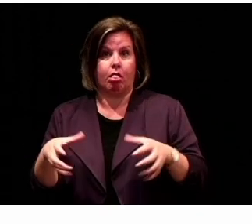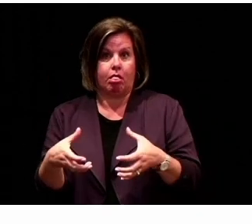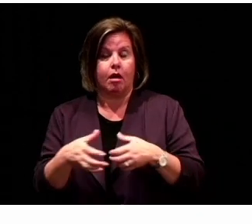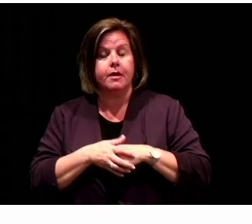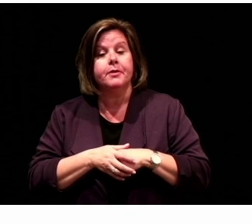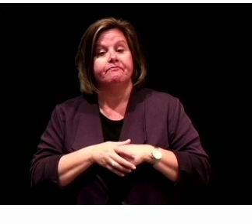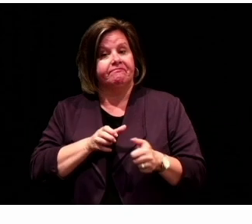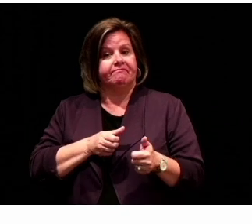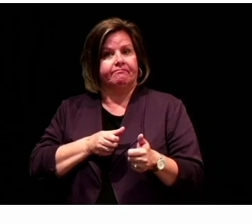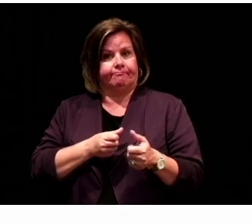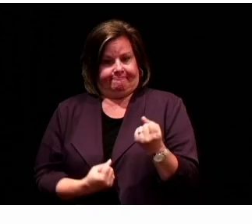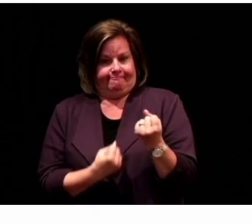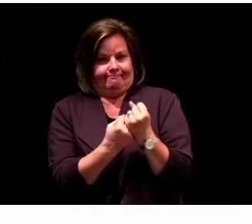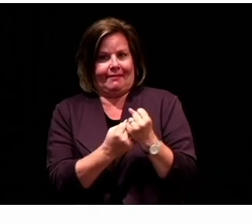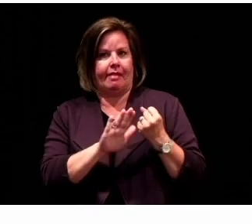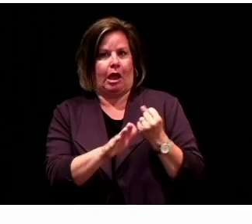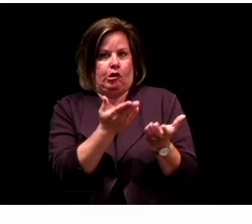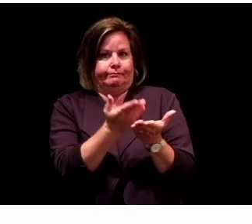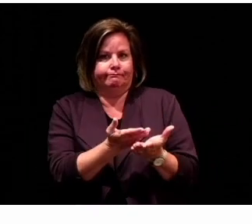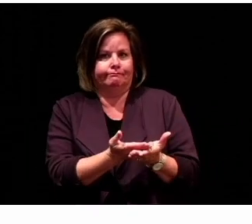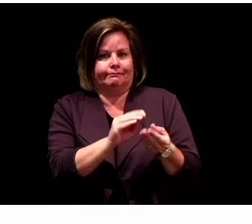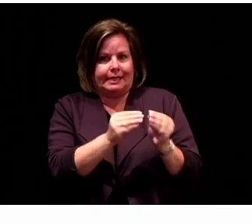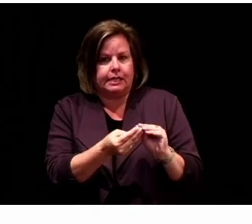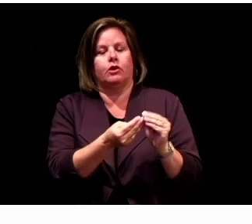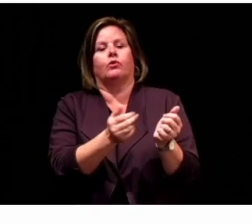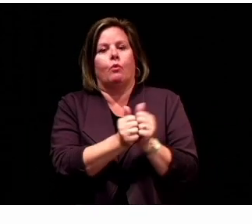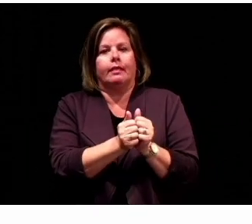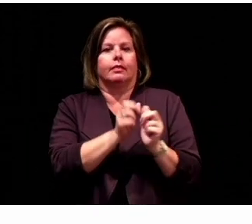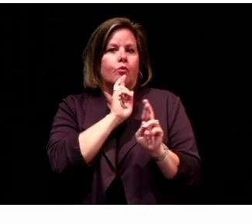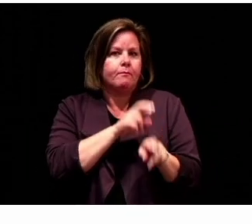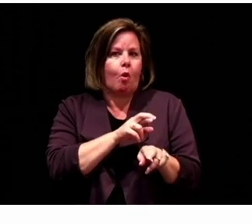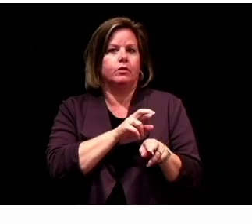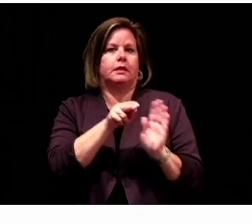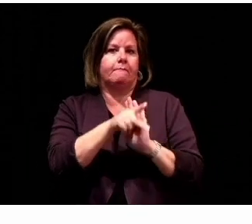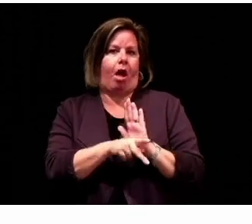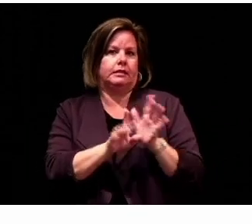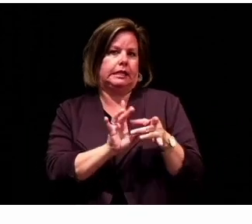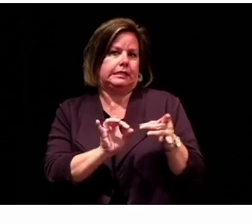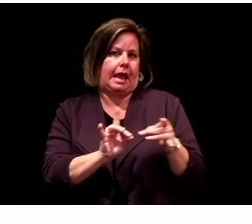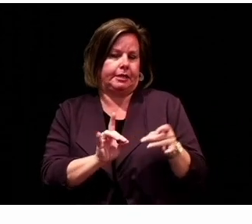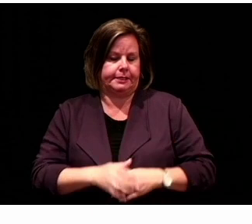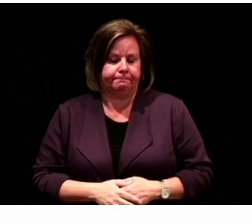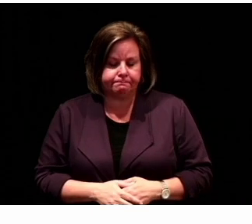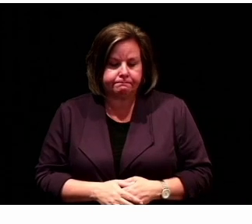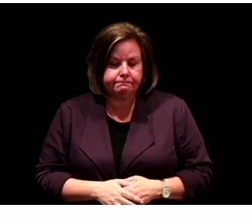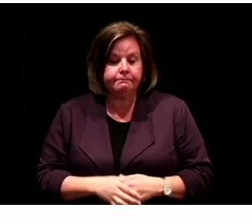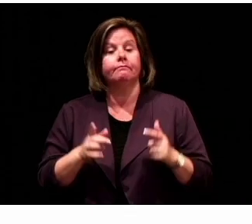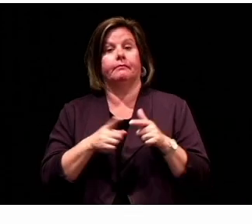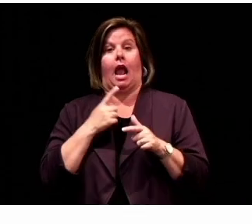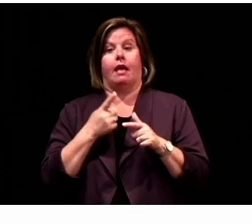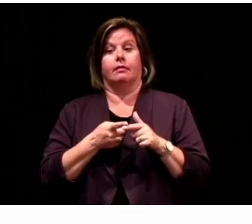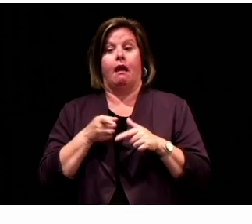sale. The policy applies to all applicants over the age of 18. And they would do the same thing. They'd contact past landlords. They also